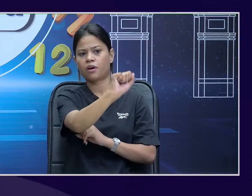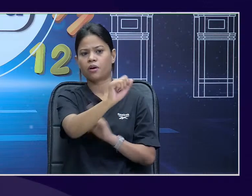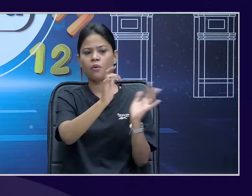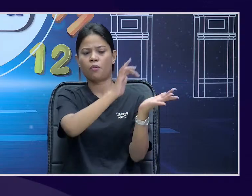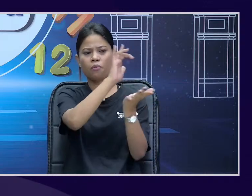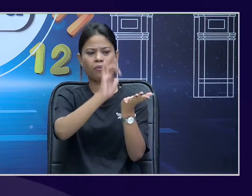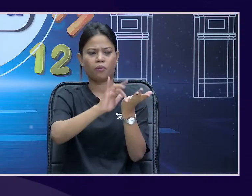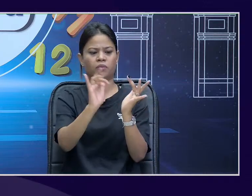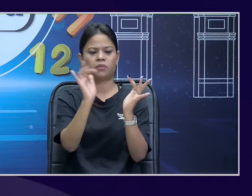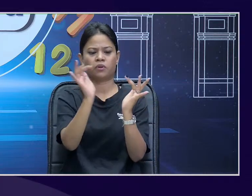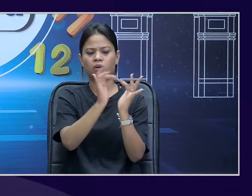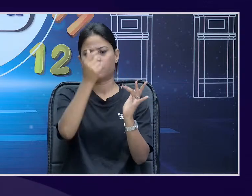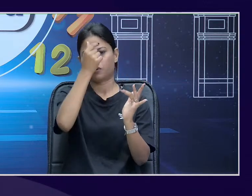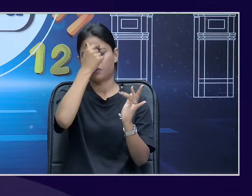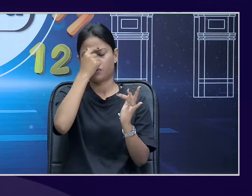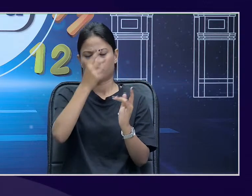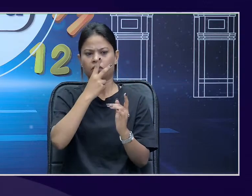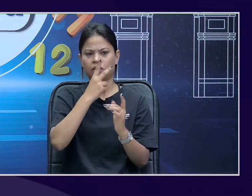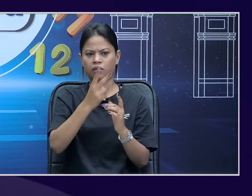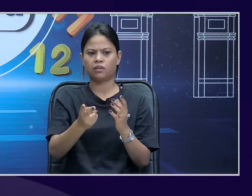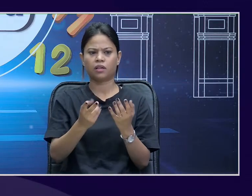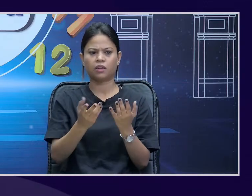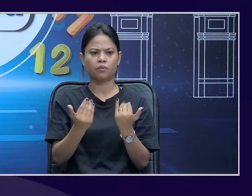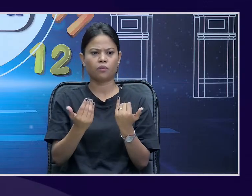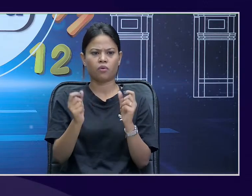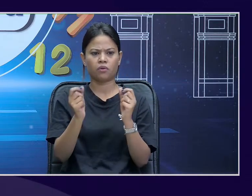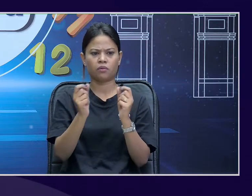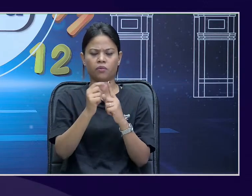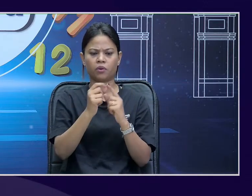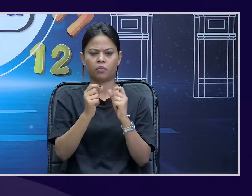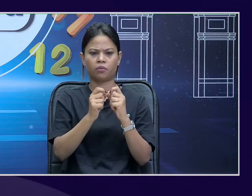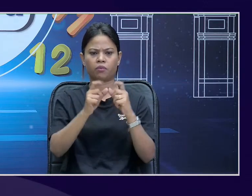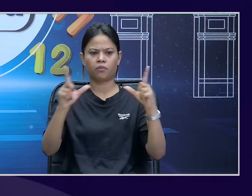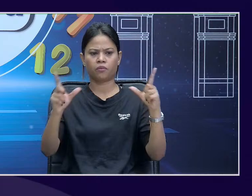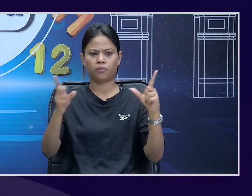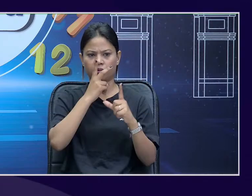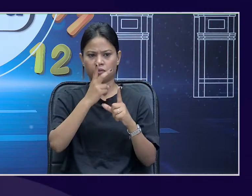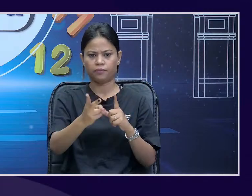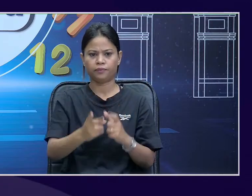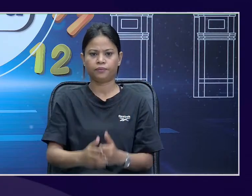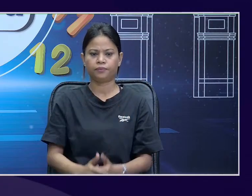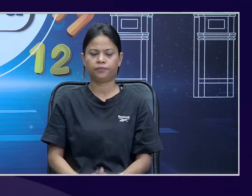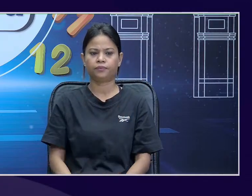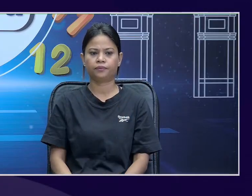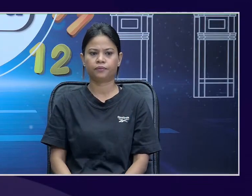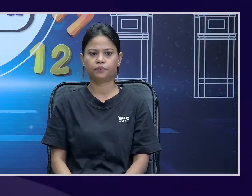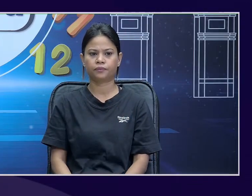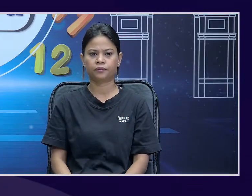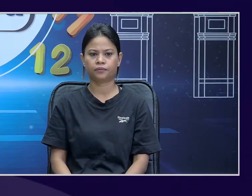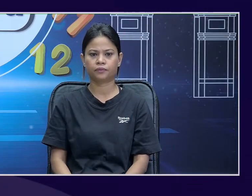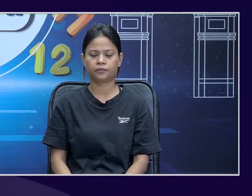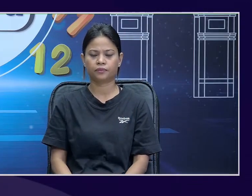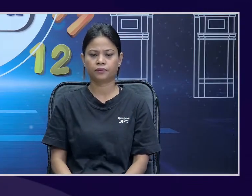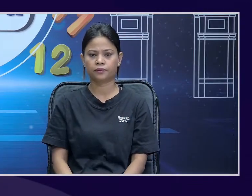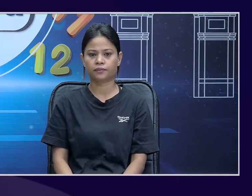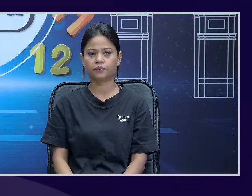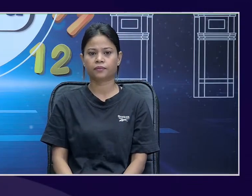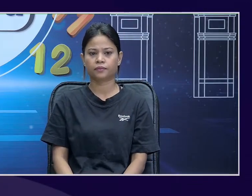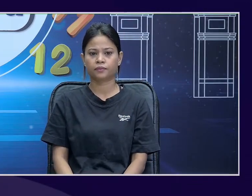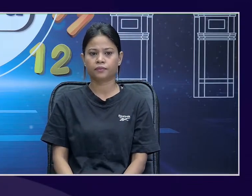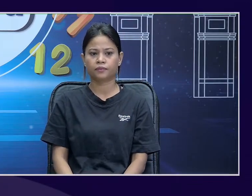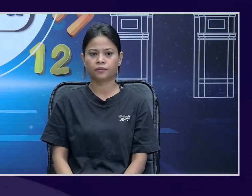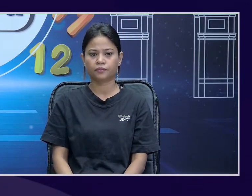Can you see, ma'am, now? Ma'am, please, can you make it full screen? Yeah, it is made full screen now.